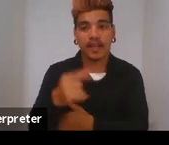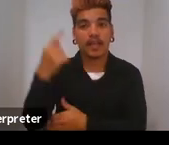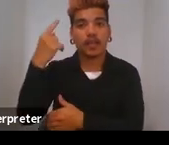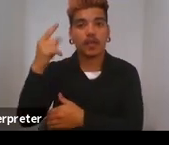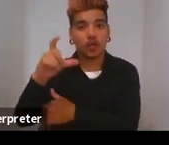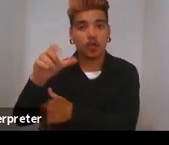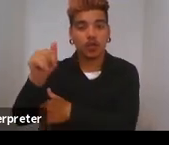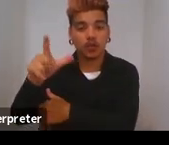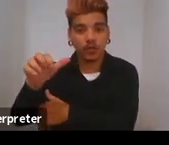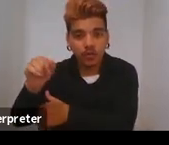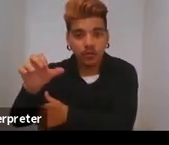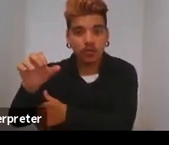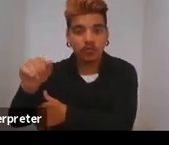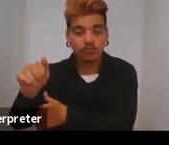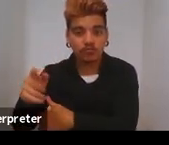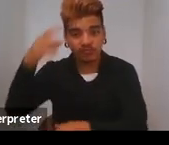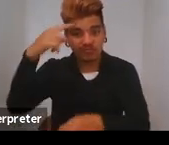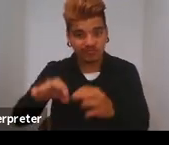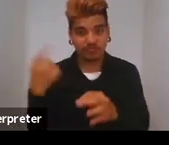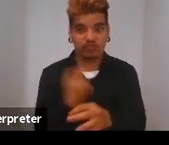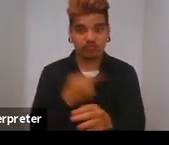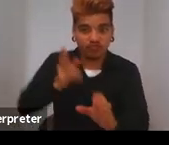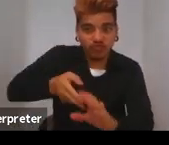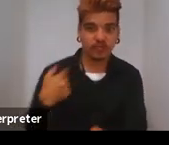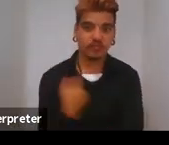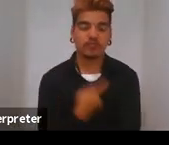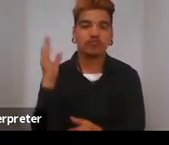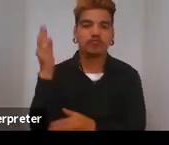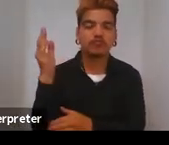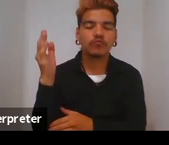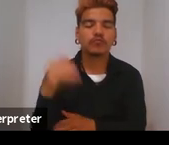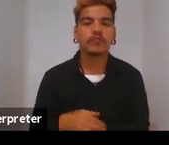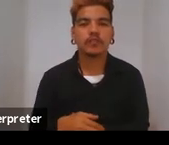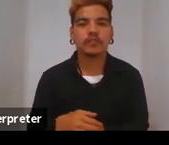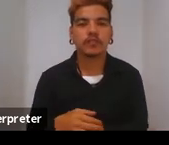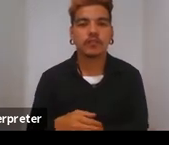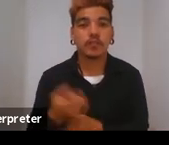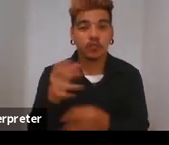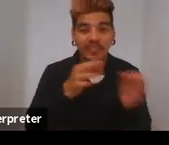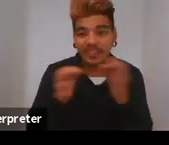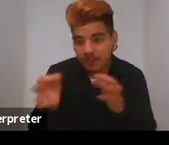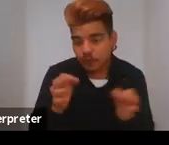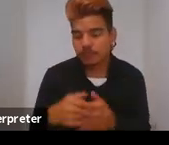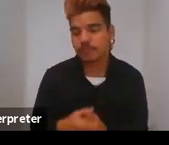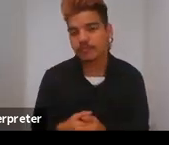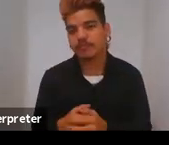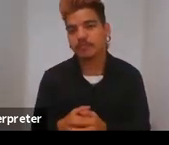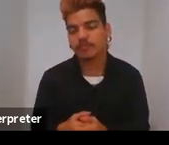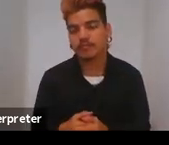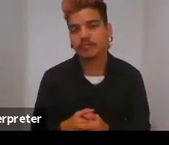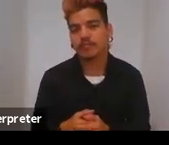here. So the version of the slides that you'll receive will be the one that has this information in it.